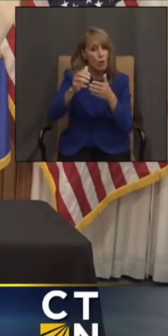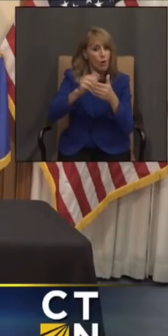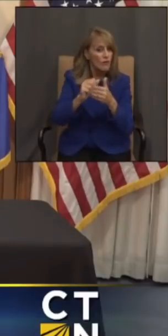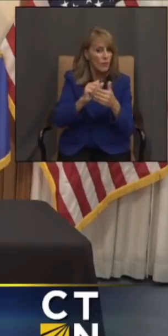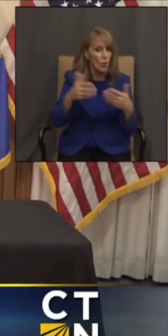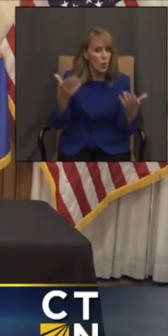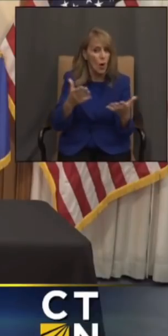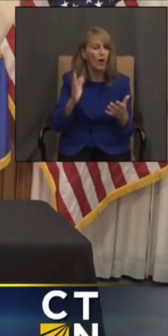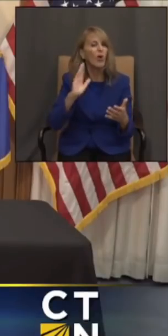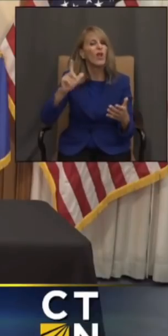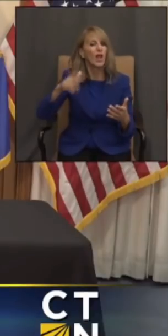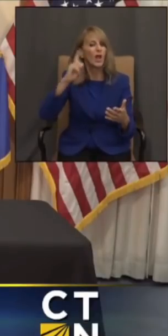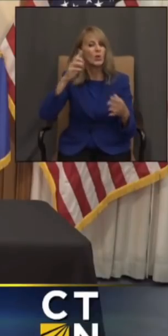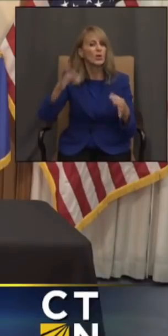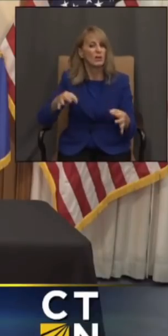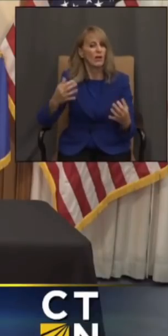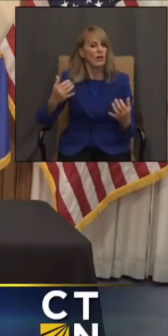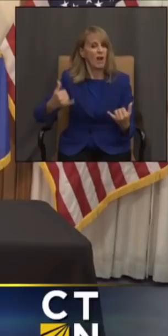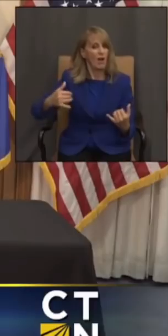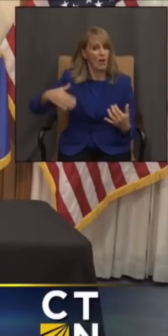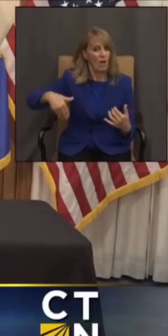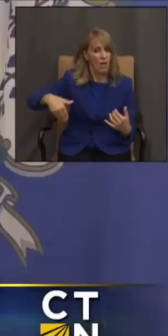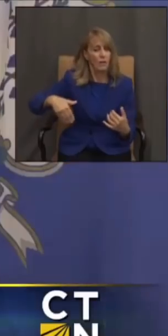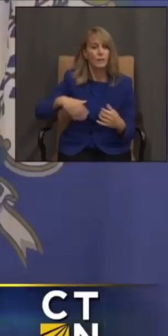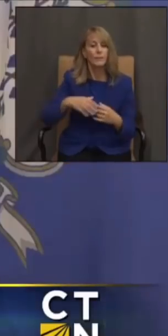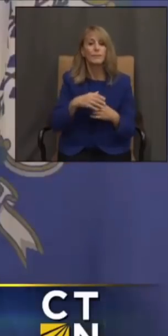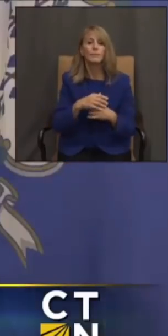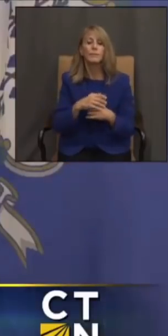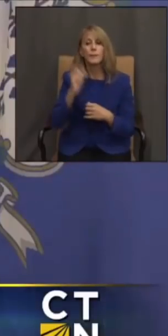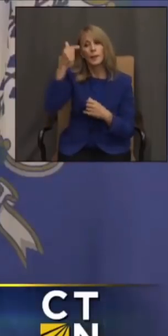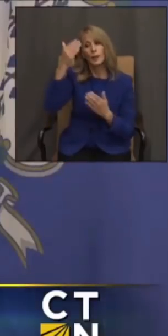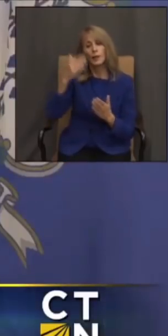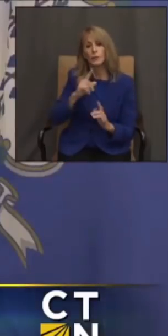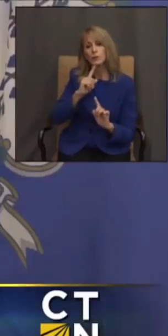be decided? No, I think